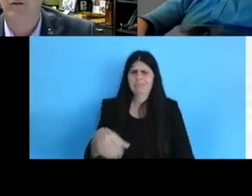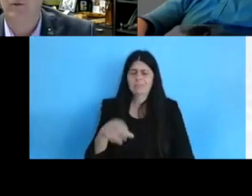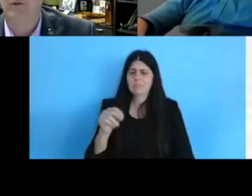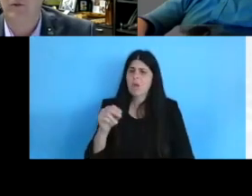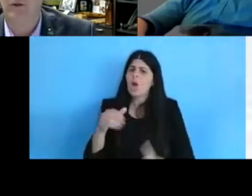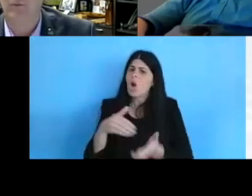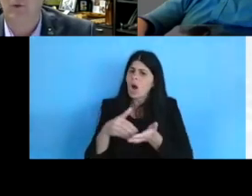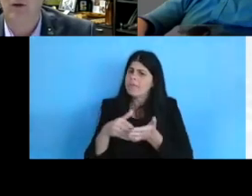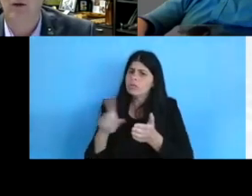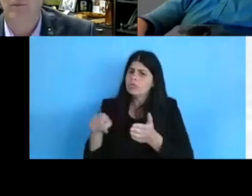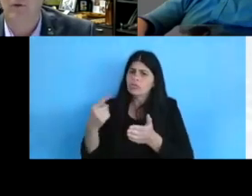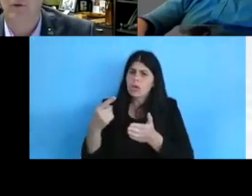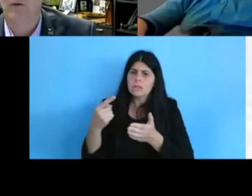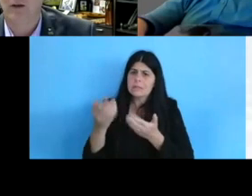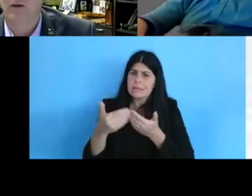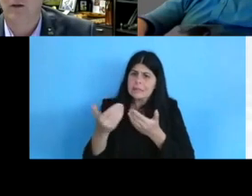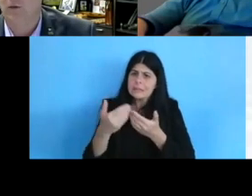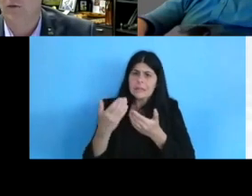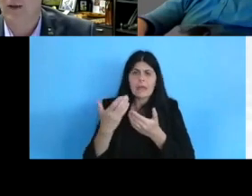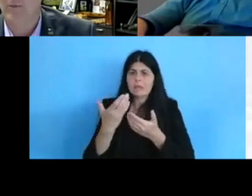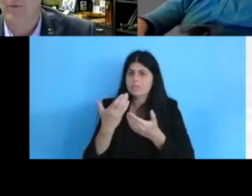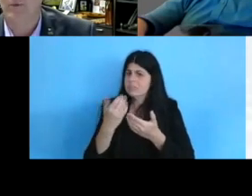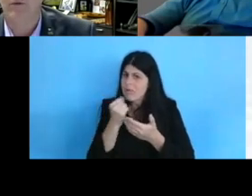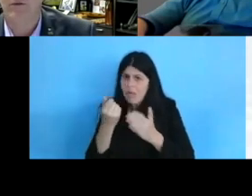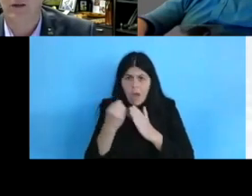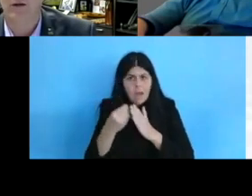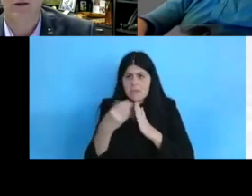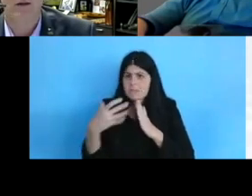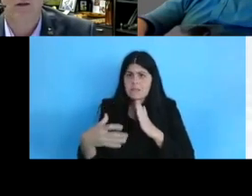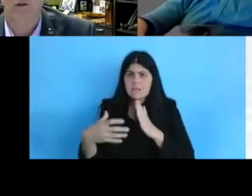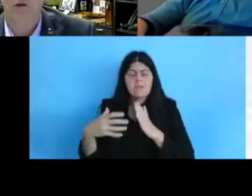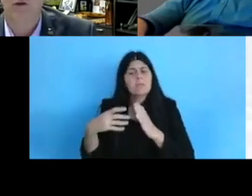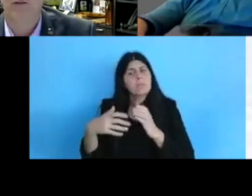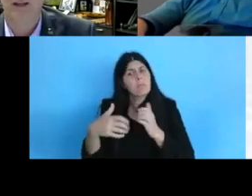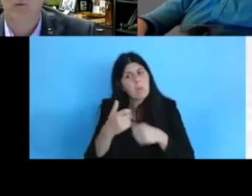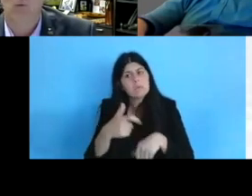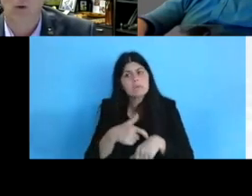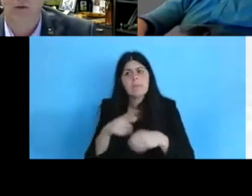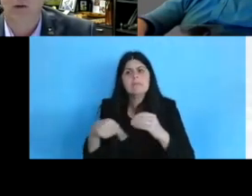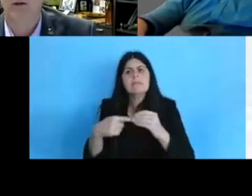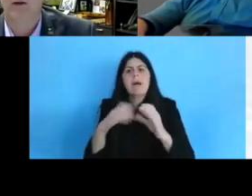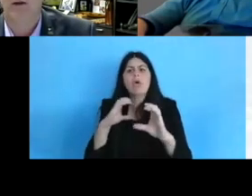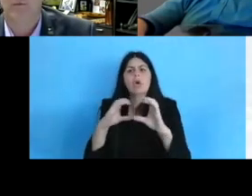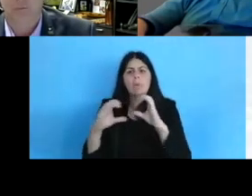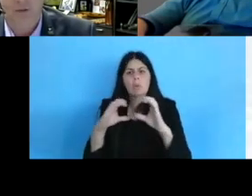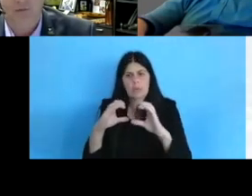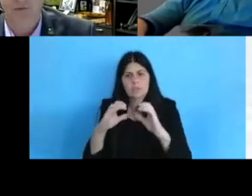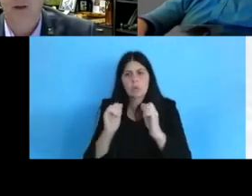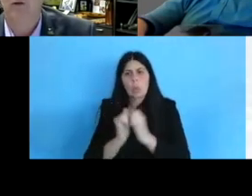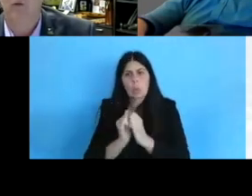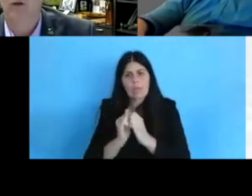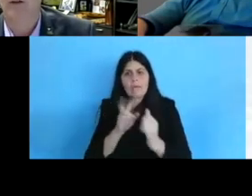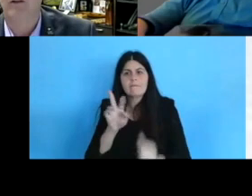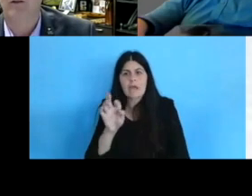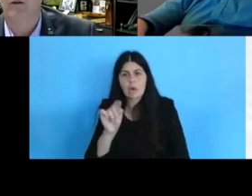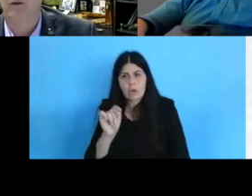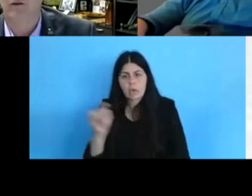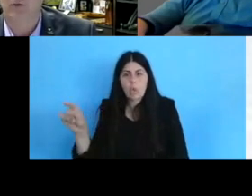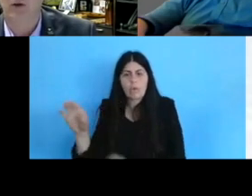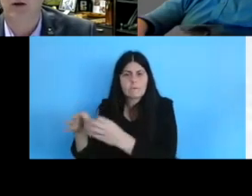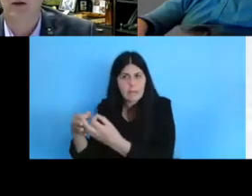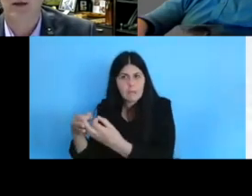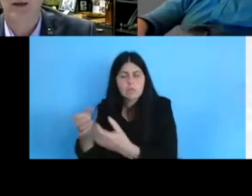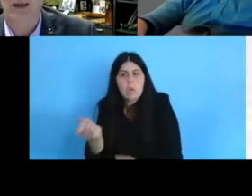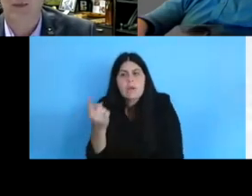communication, between the employer and between the veteran or the family member of the veteran, just to understand what's going on, if the veteran is willing to disclose